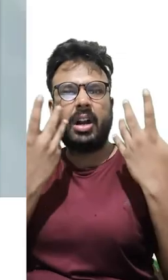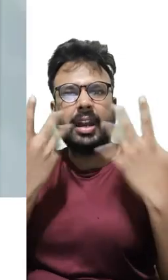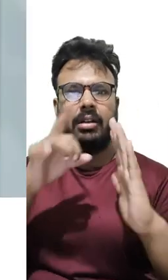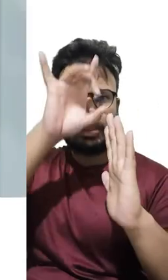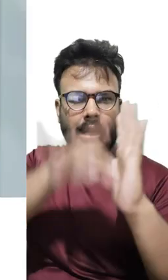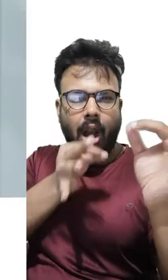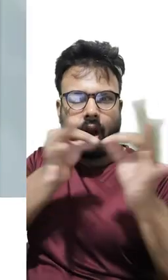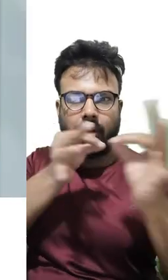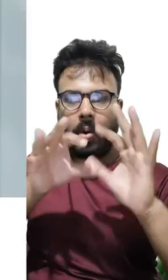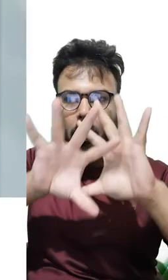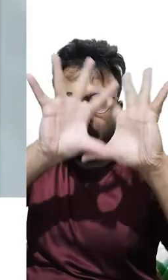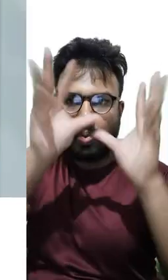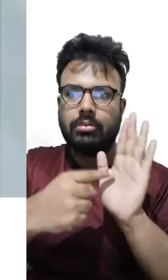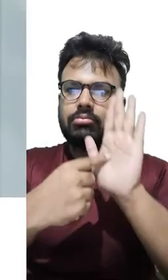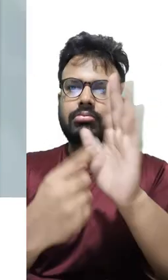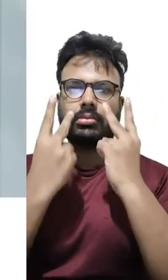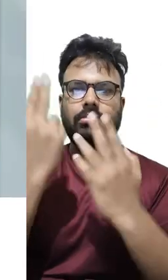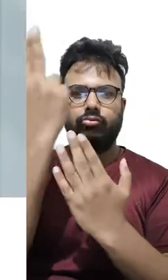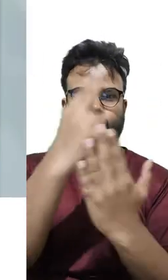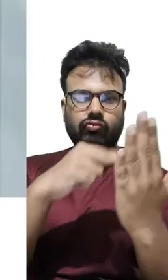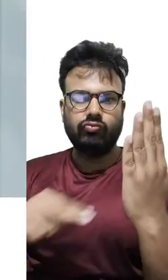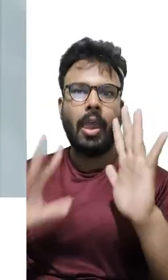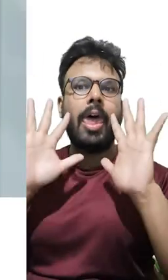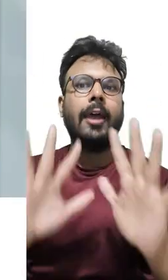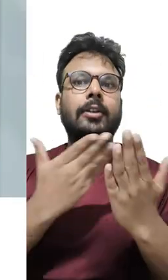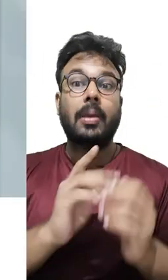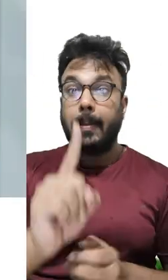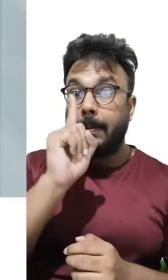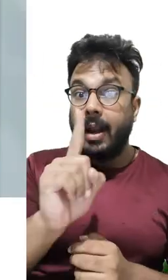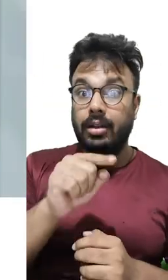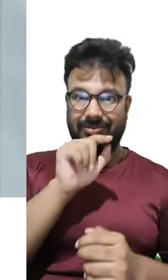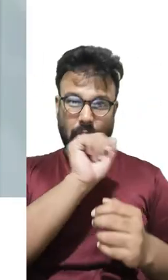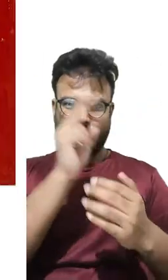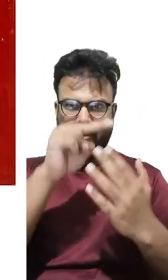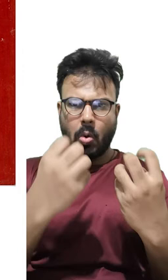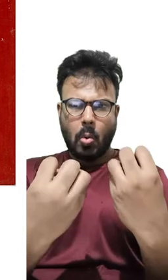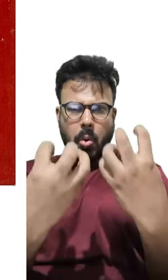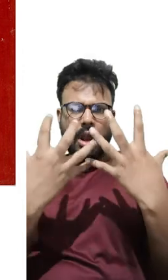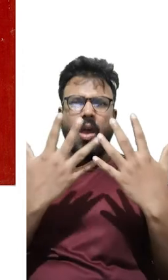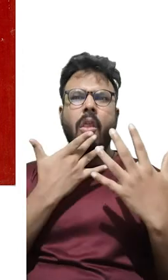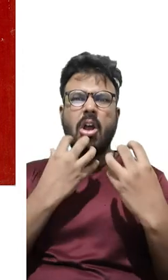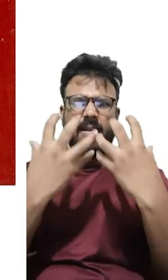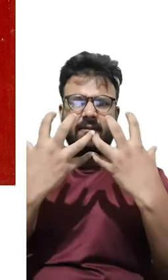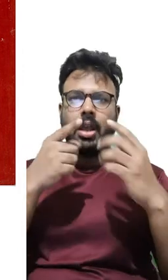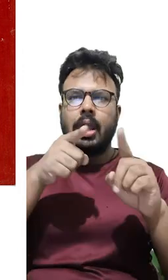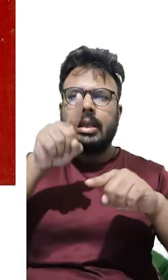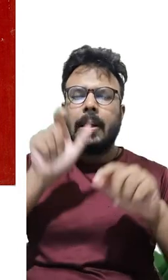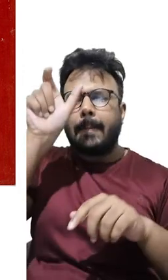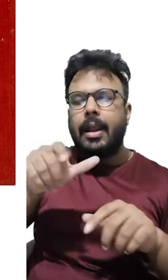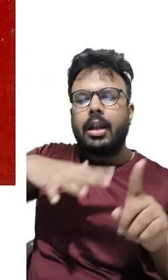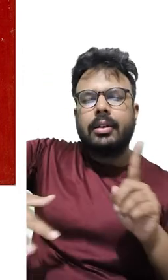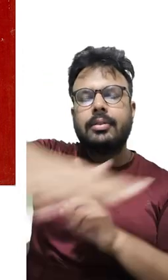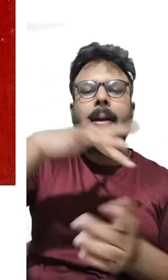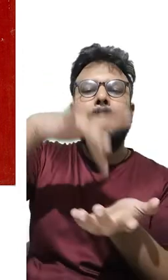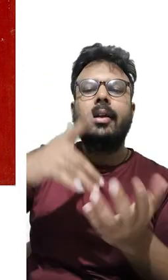which is in strong contrast to the detailed representation of Devi in the miniature painting. However, his use of bright, bold colours